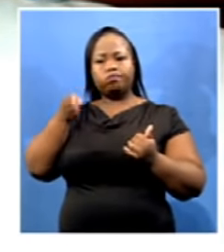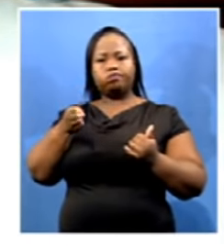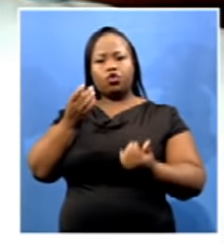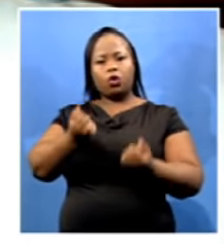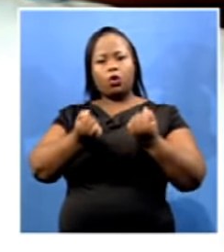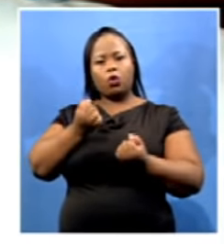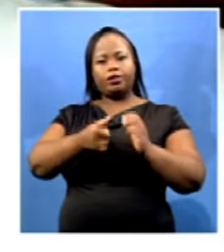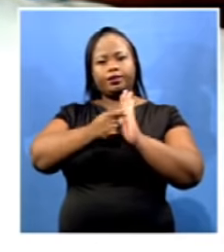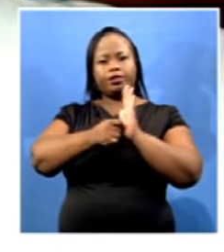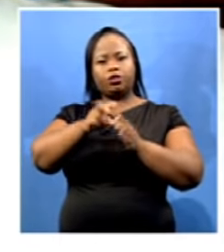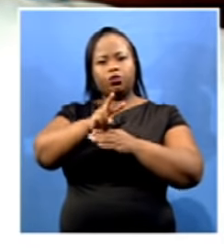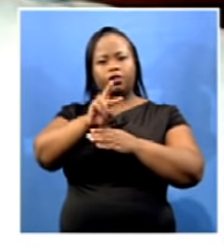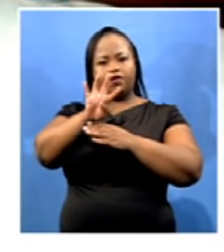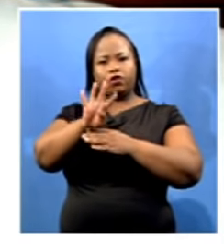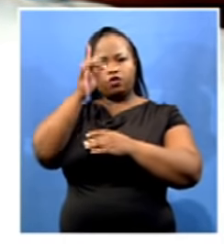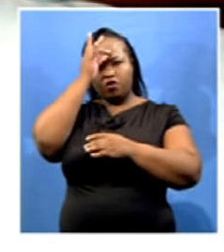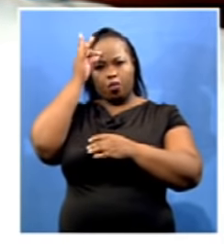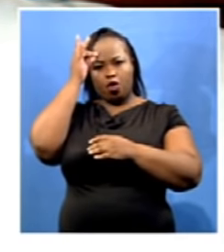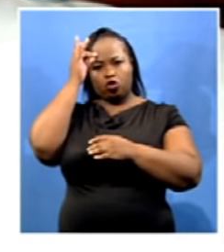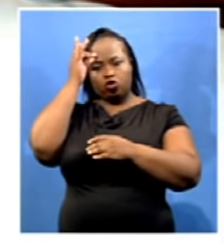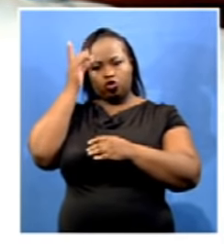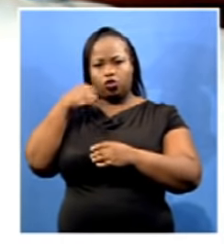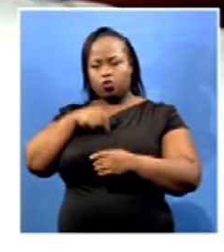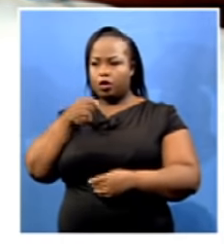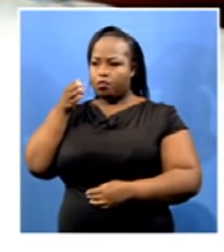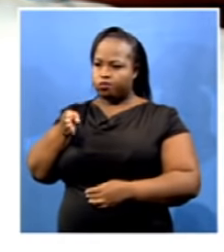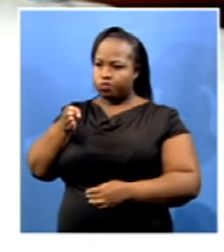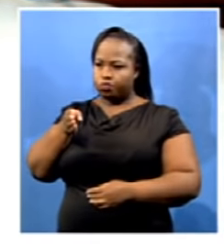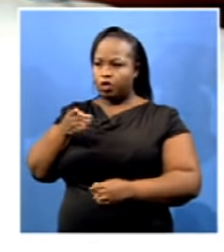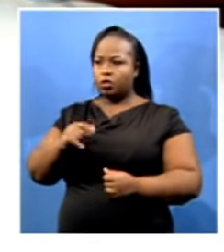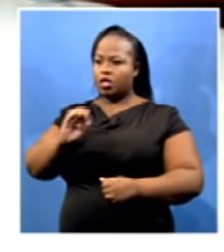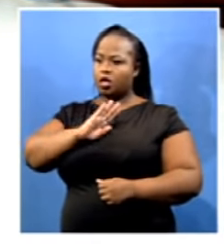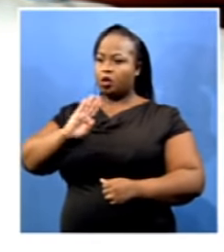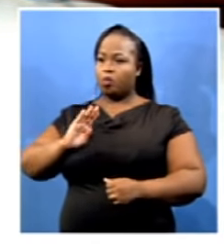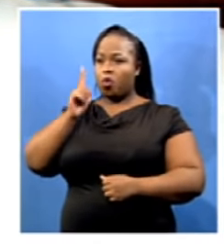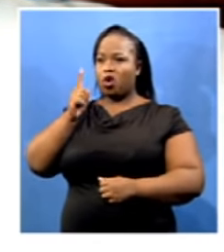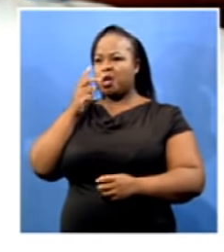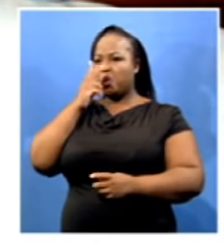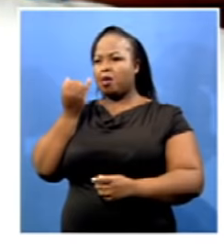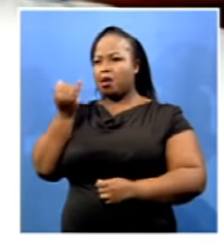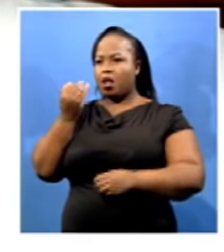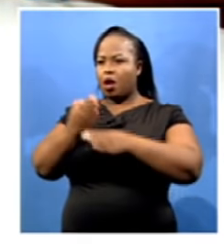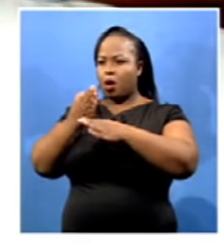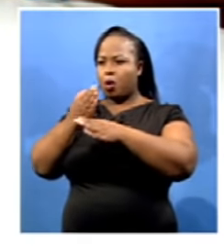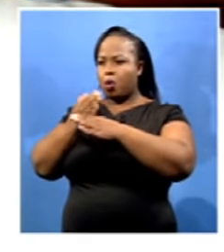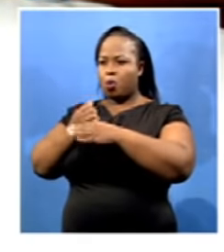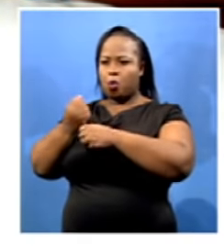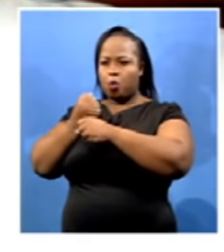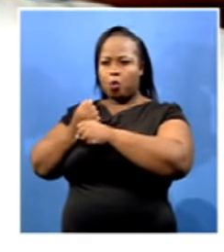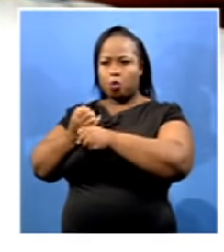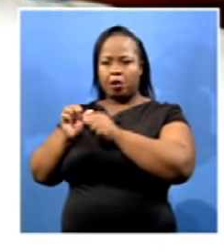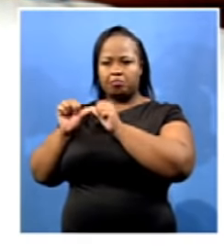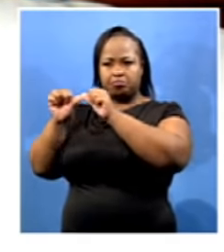of March was nothing more than to make the parole board look like they were doing their jobs. I do believe